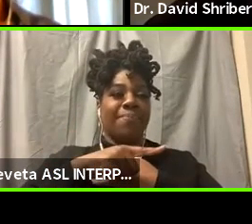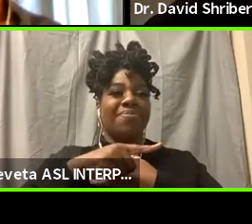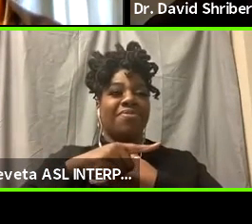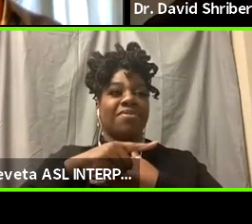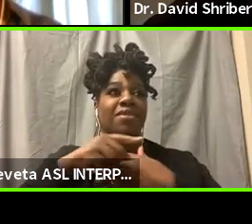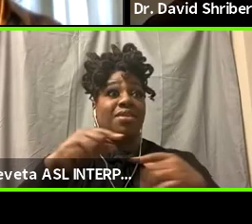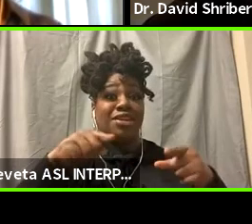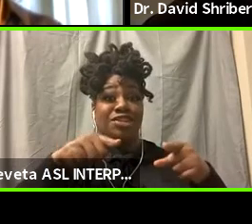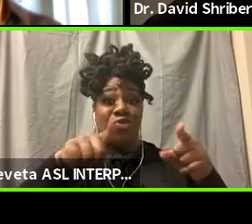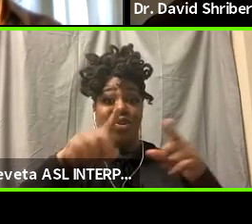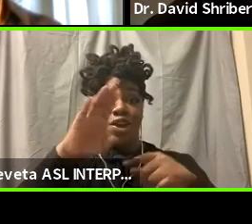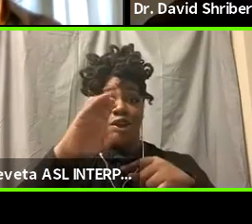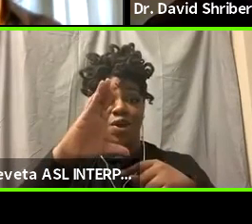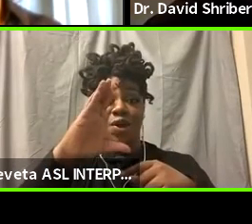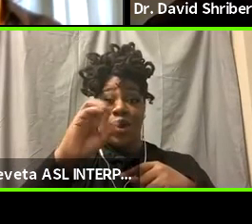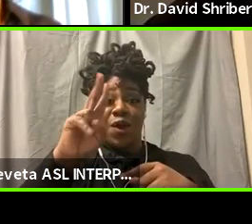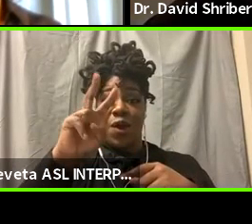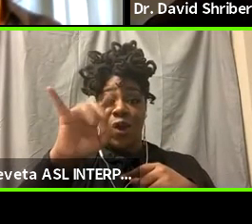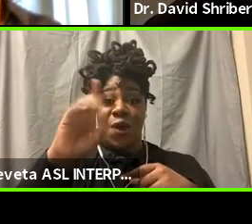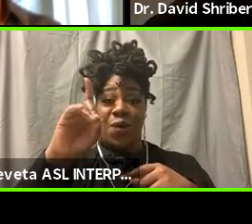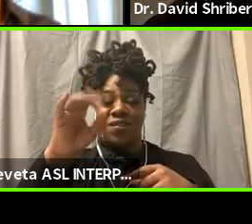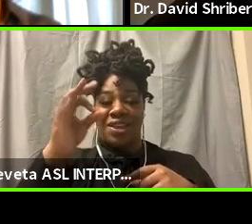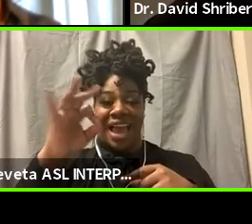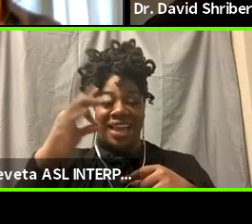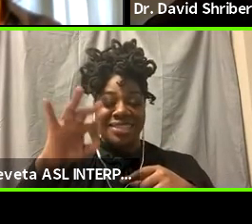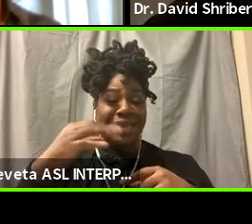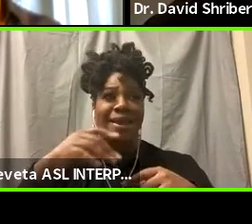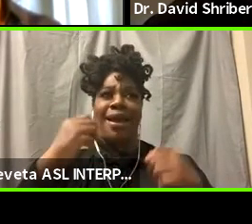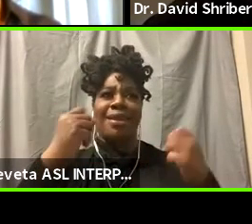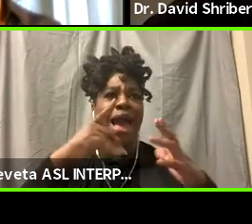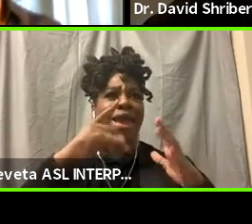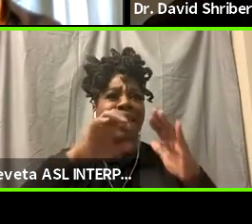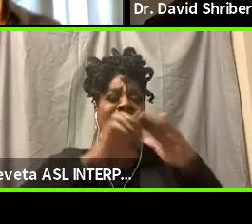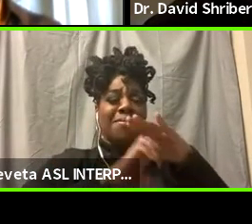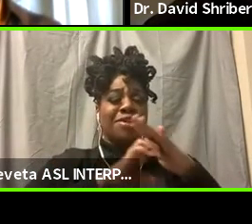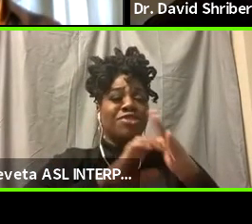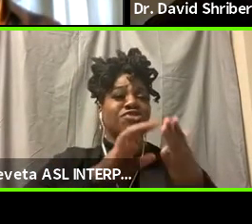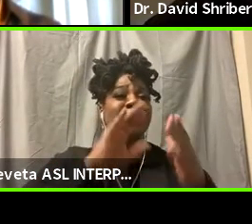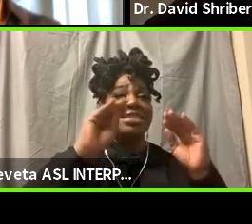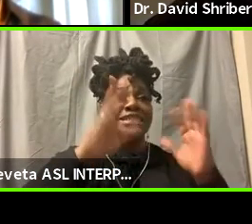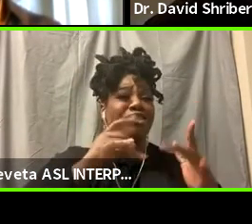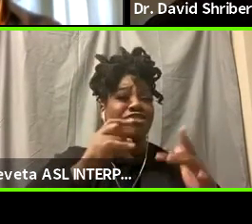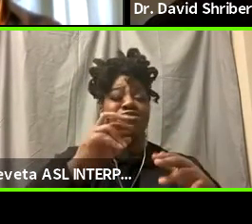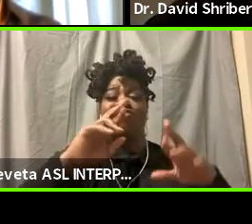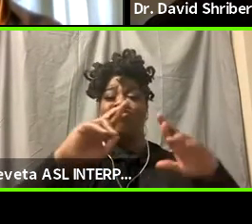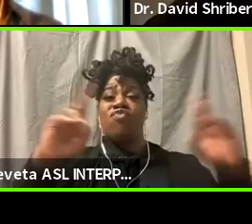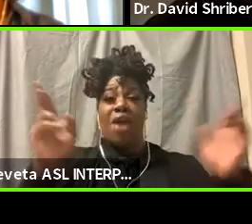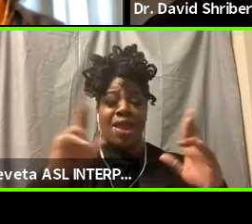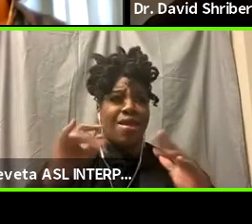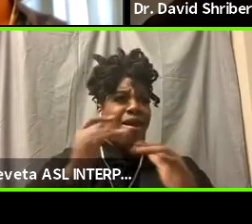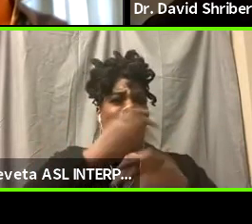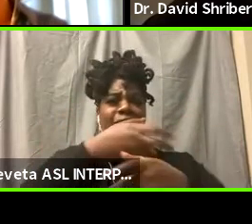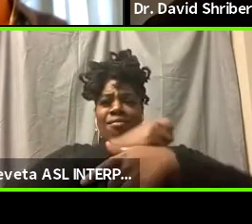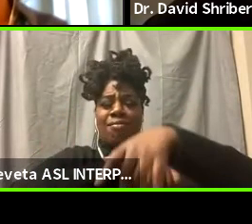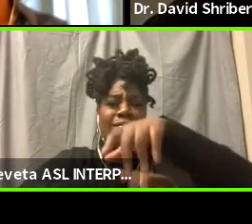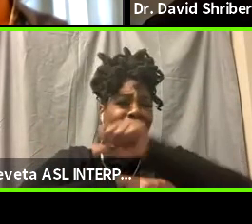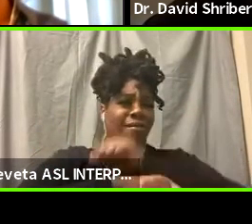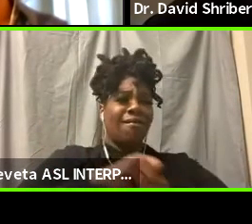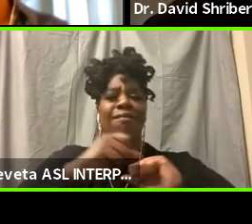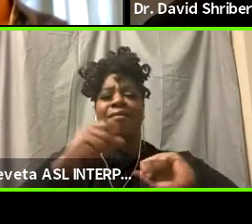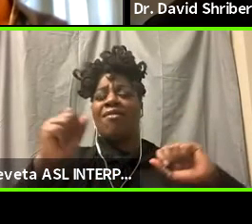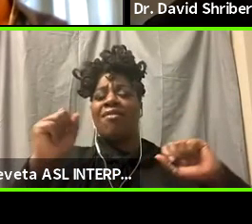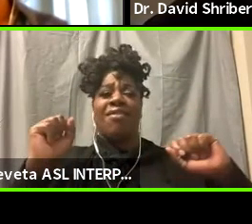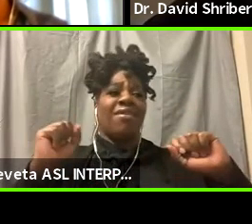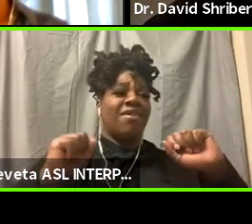elementary school teachers were all up and ready to go, and they embraced the SDL lessons with a passion. And there were many of them, even my daughter's teacher